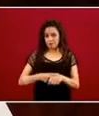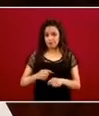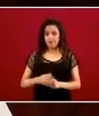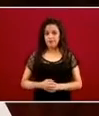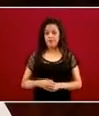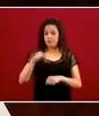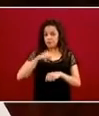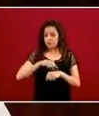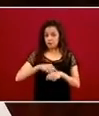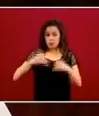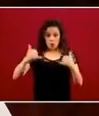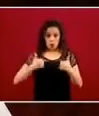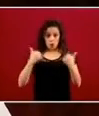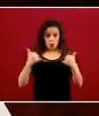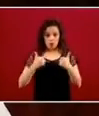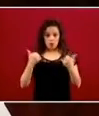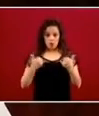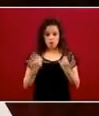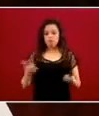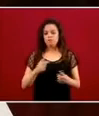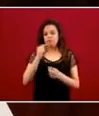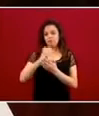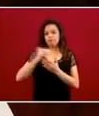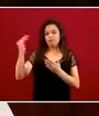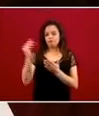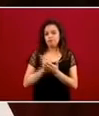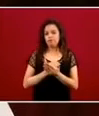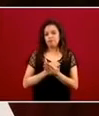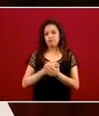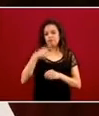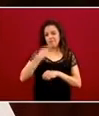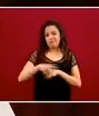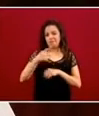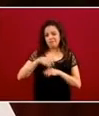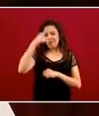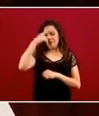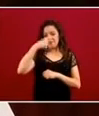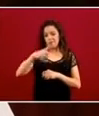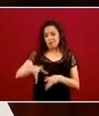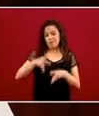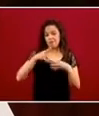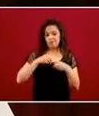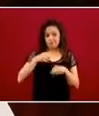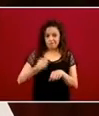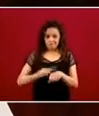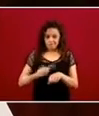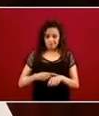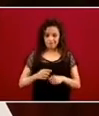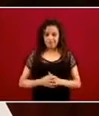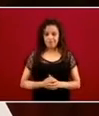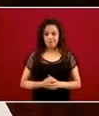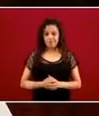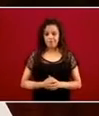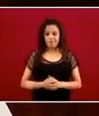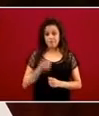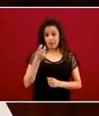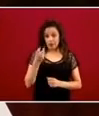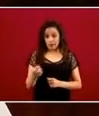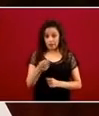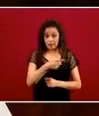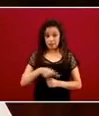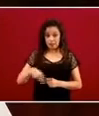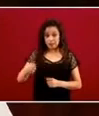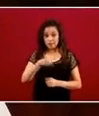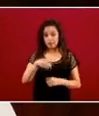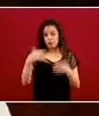ones in charge of providing treatment for these 25 patients per team, as we stated. These are